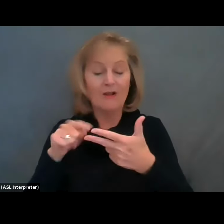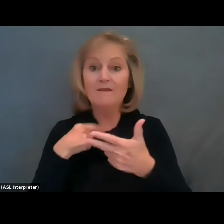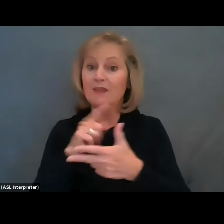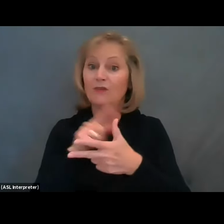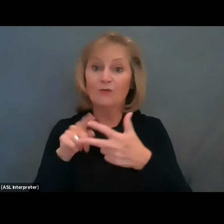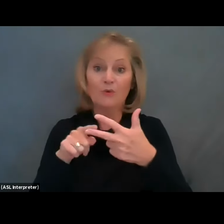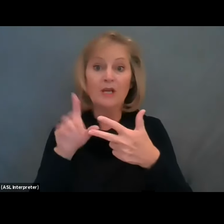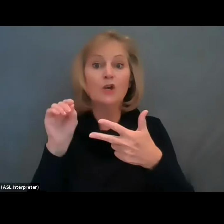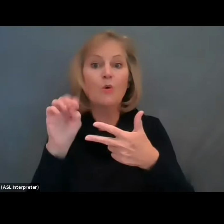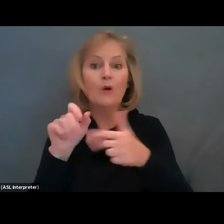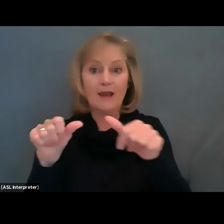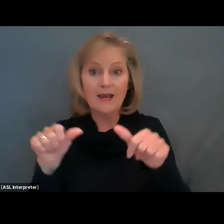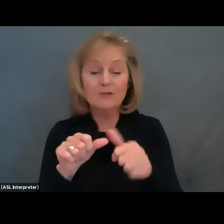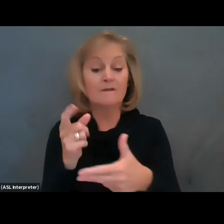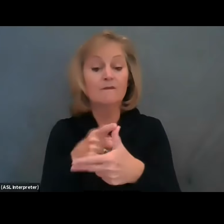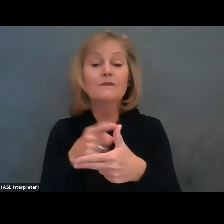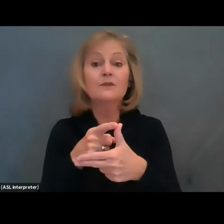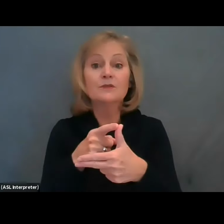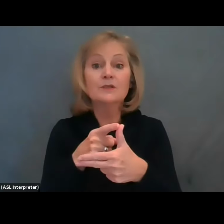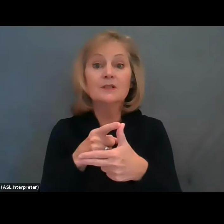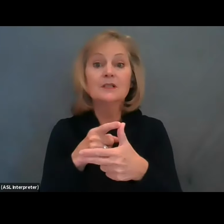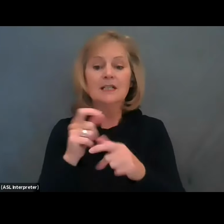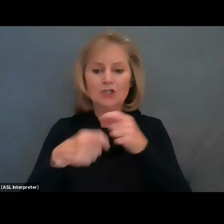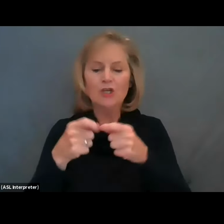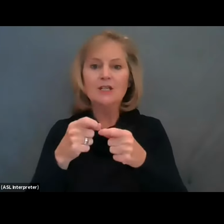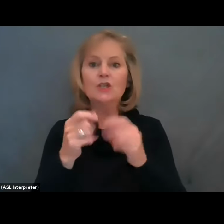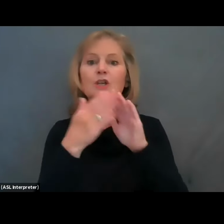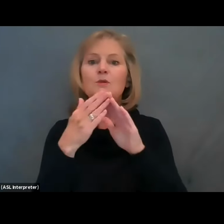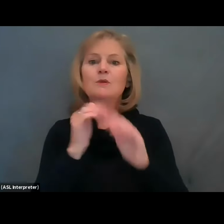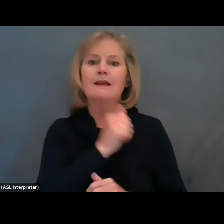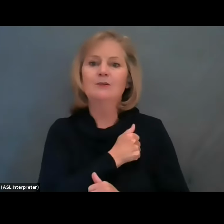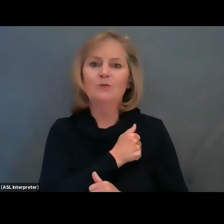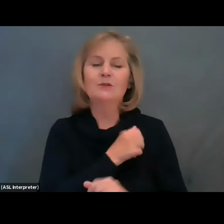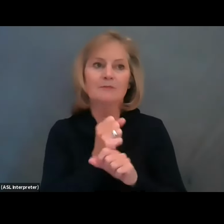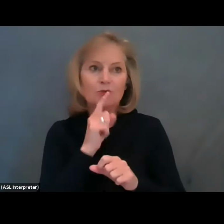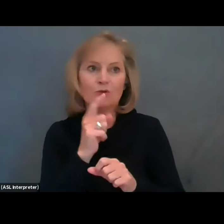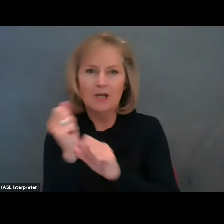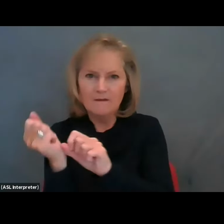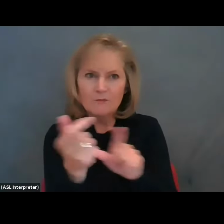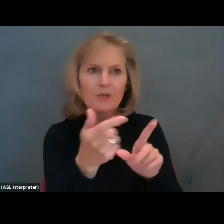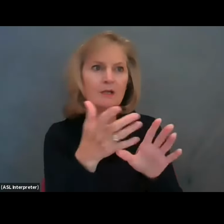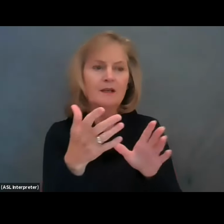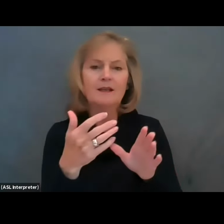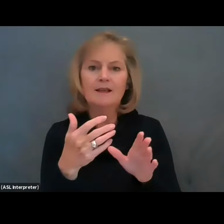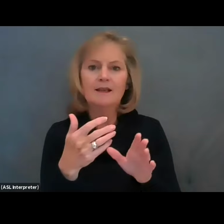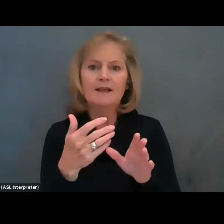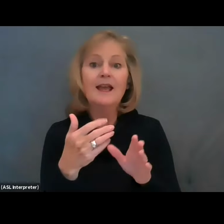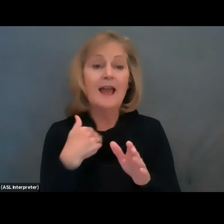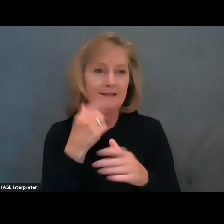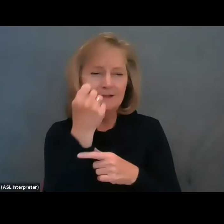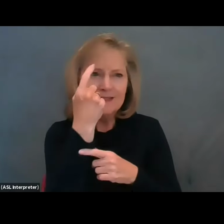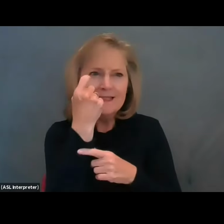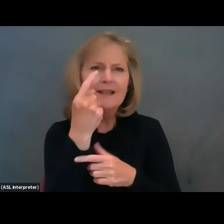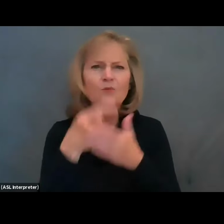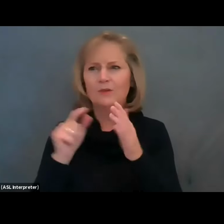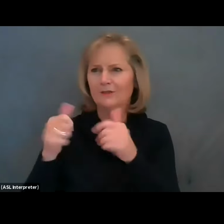three core areas. The first is on changing community attitudes, making sure everybody has understands